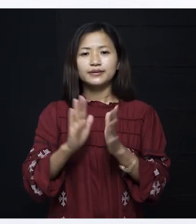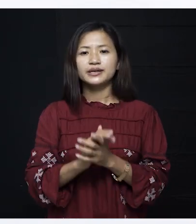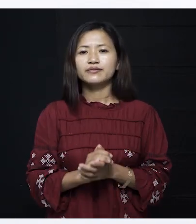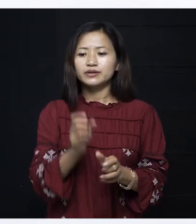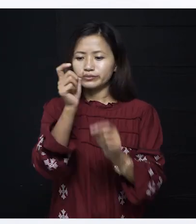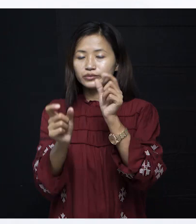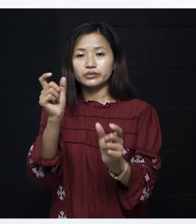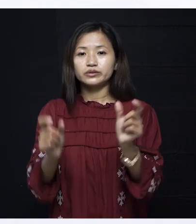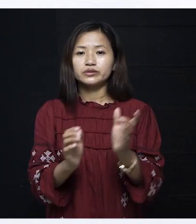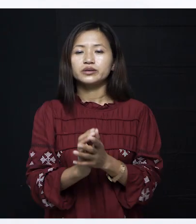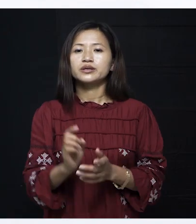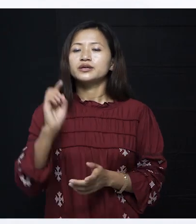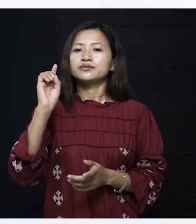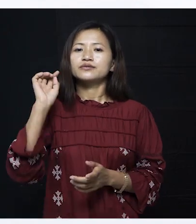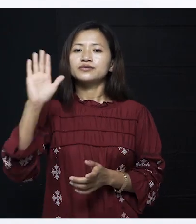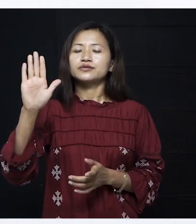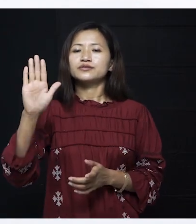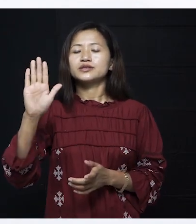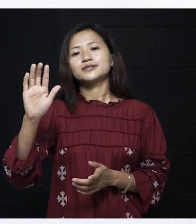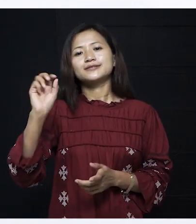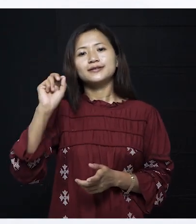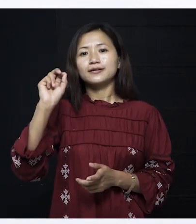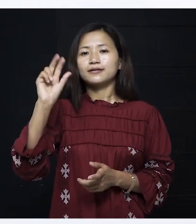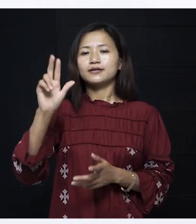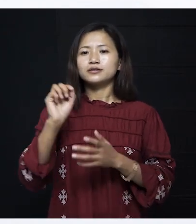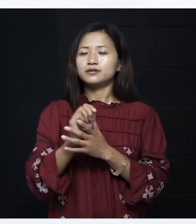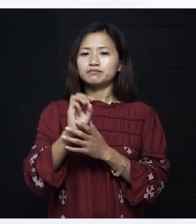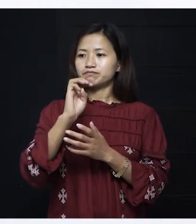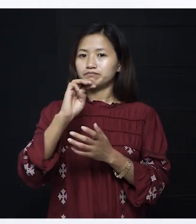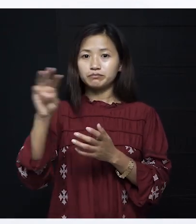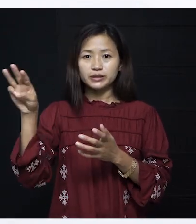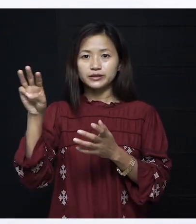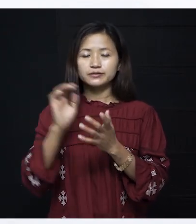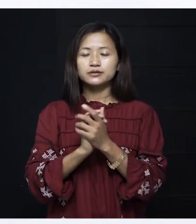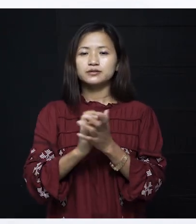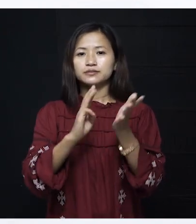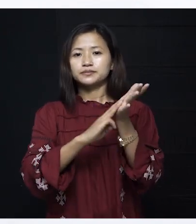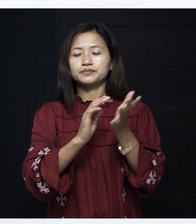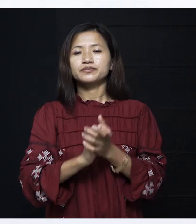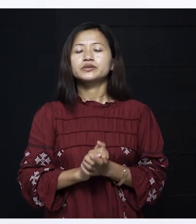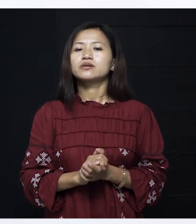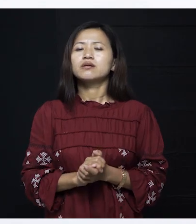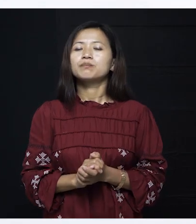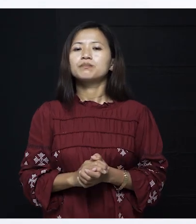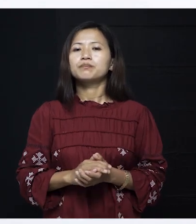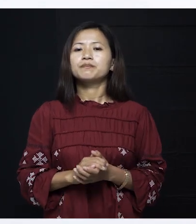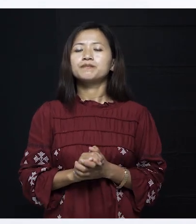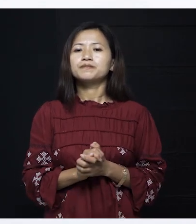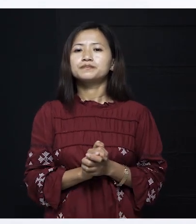a population of 58 million, okay? They have a population of 58 million, but then for